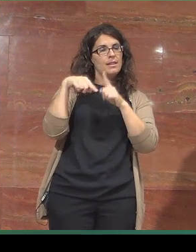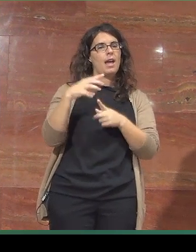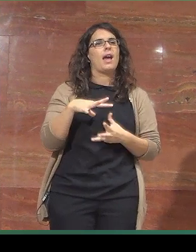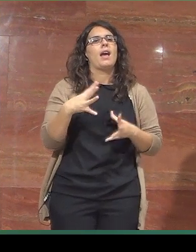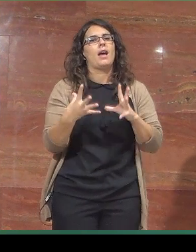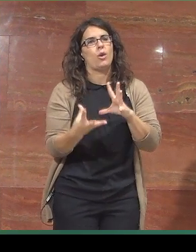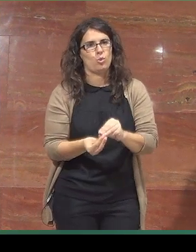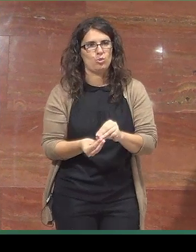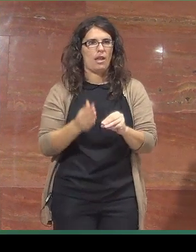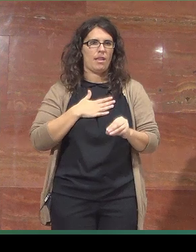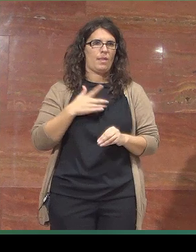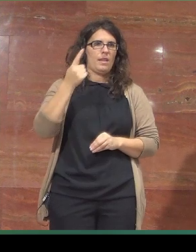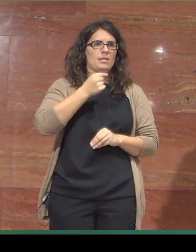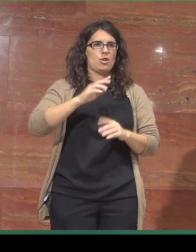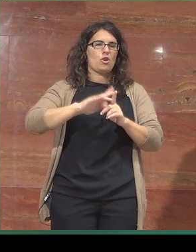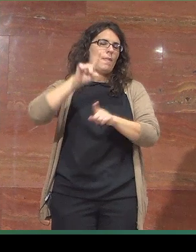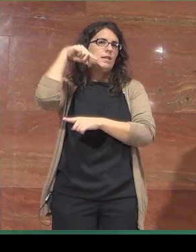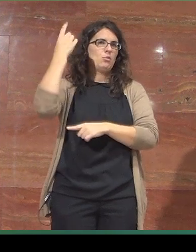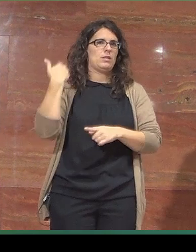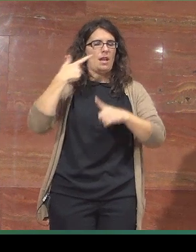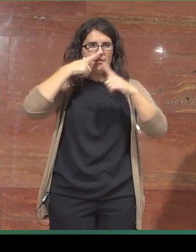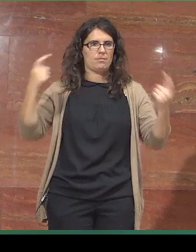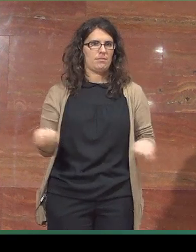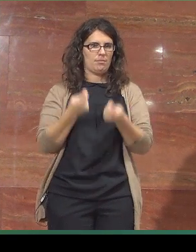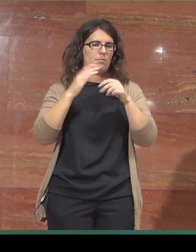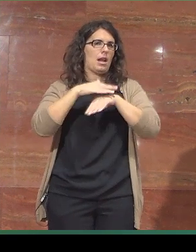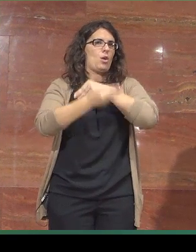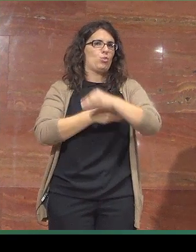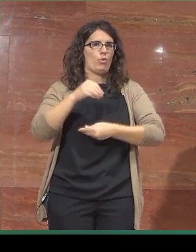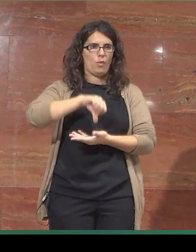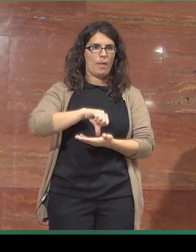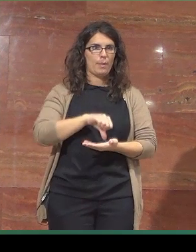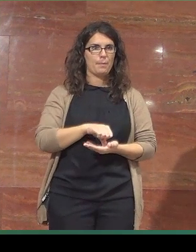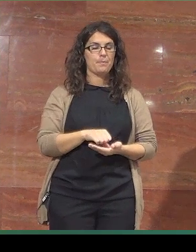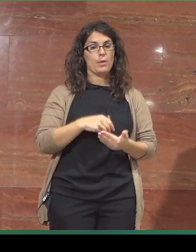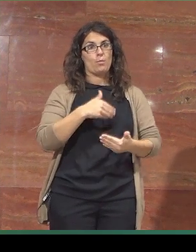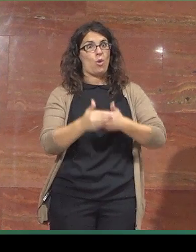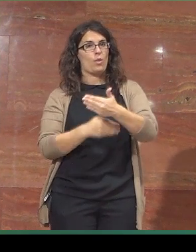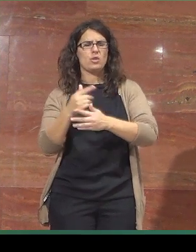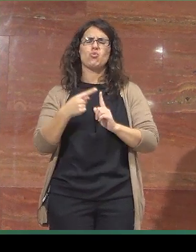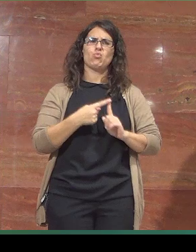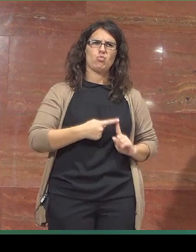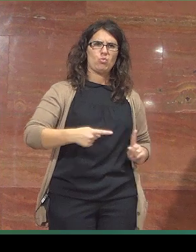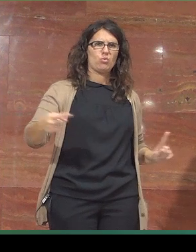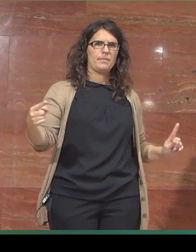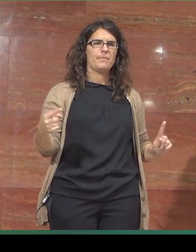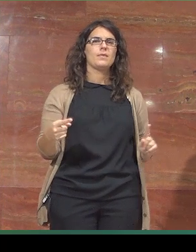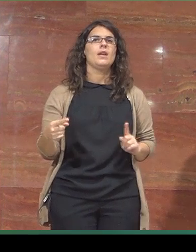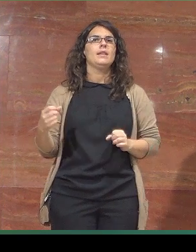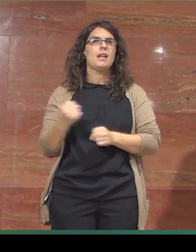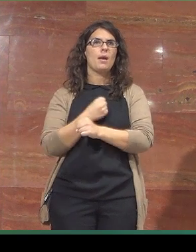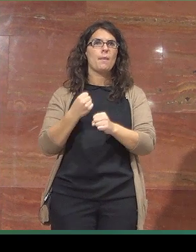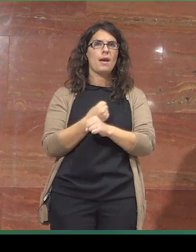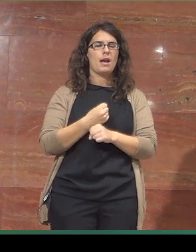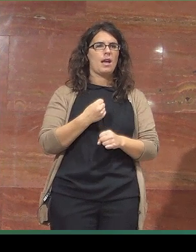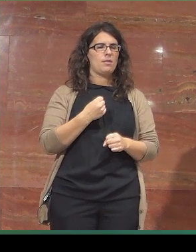Now, that process was quite a long process. We engaged with hundreds of different people. We